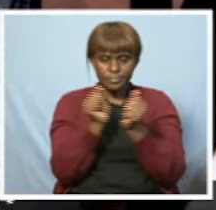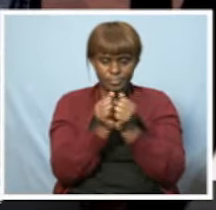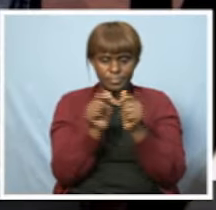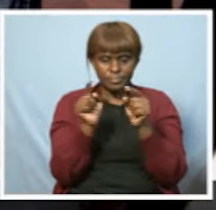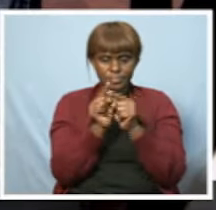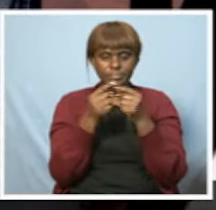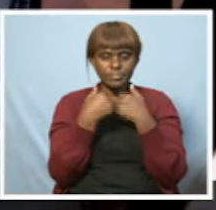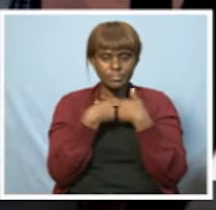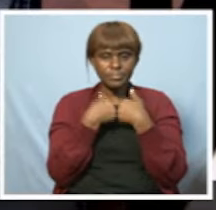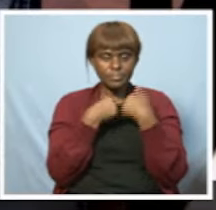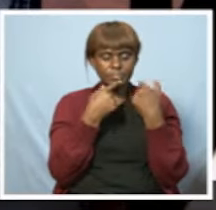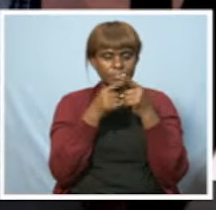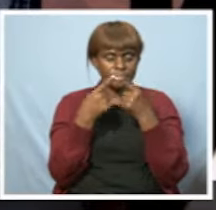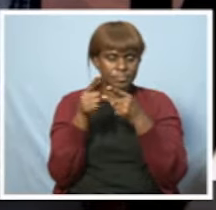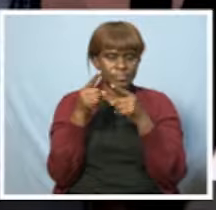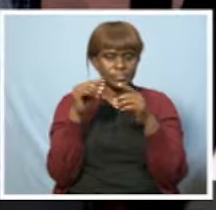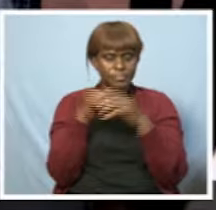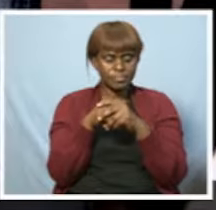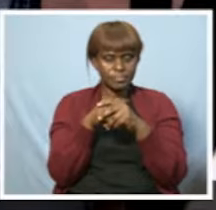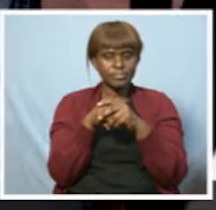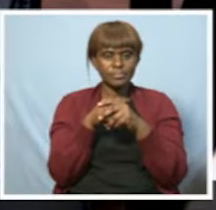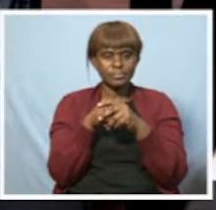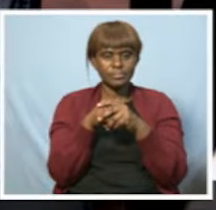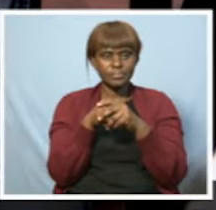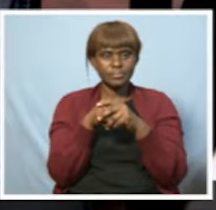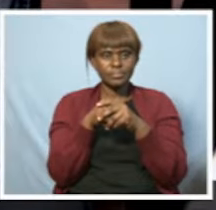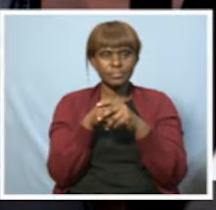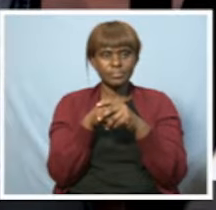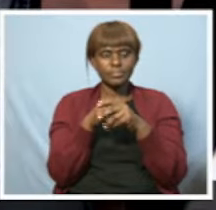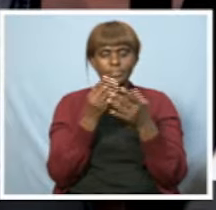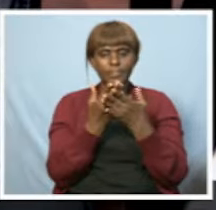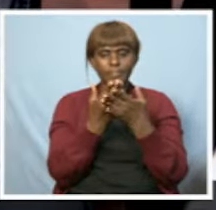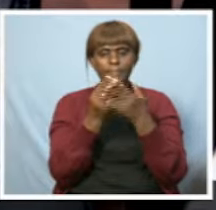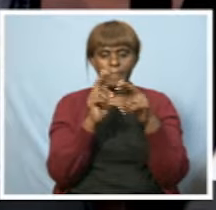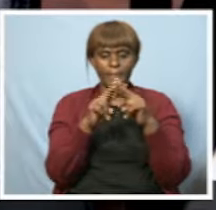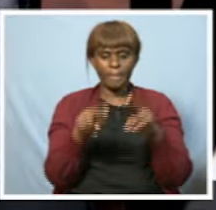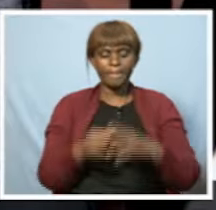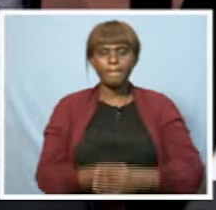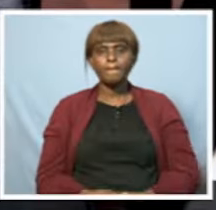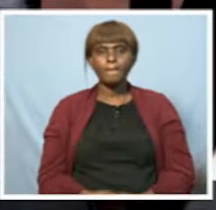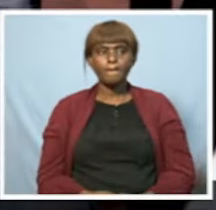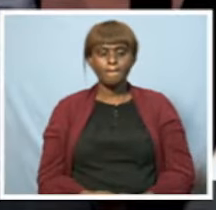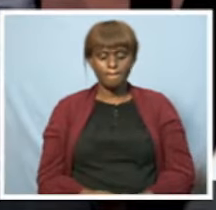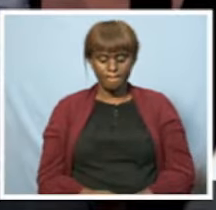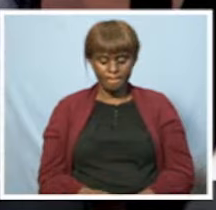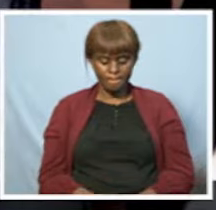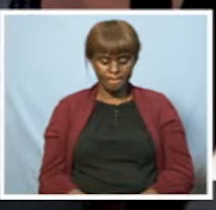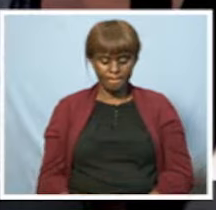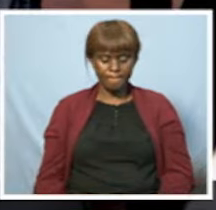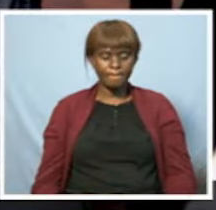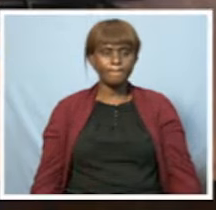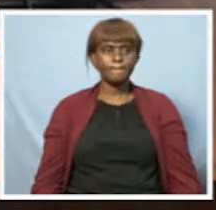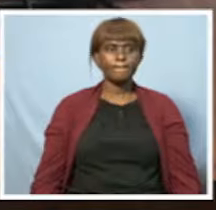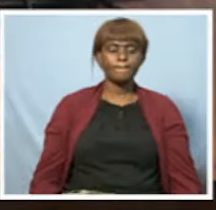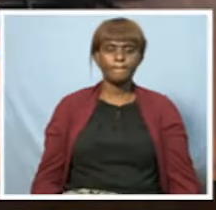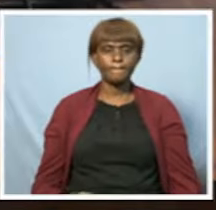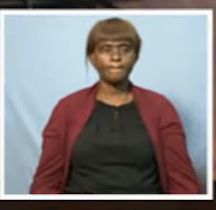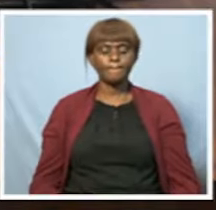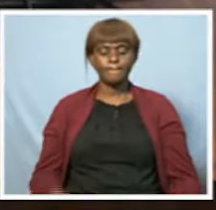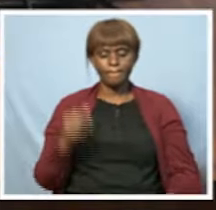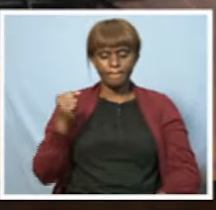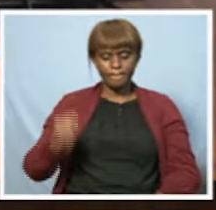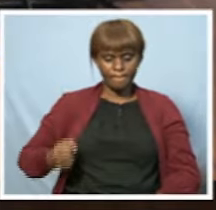came up with the differences in the lines of thought. I submit, Chair. Thank you. Yes, Chief